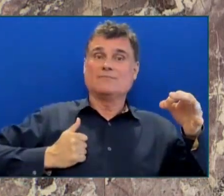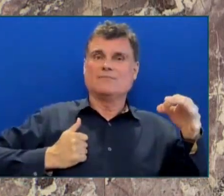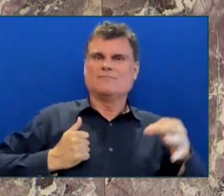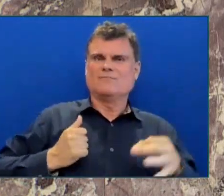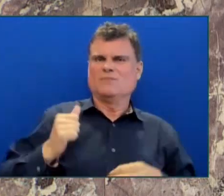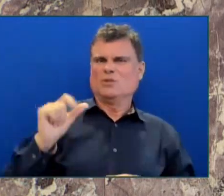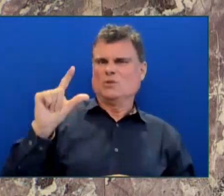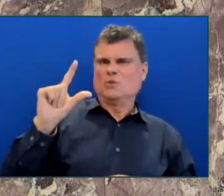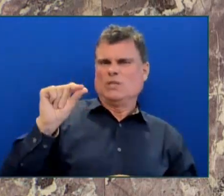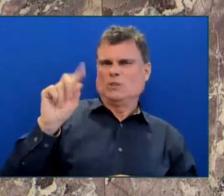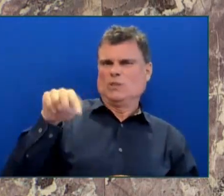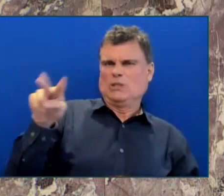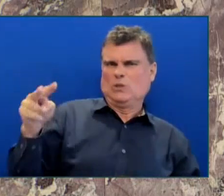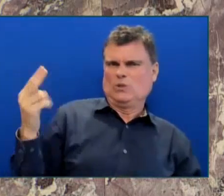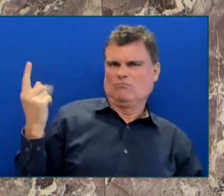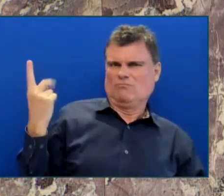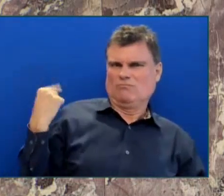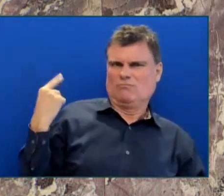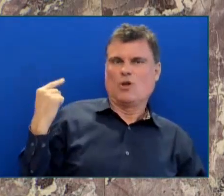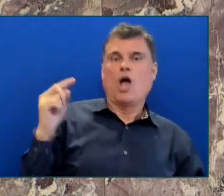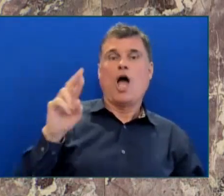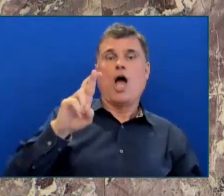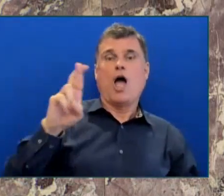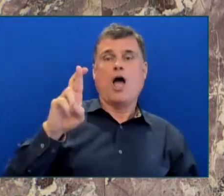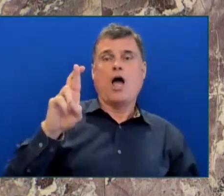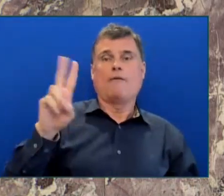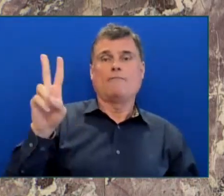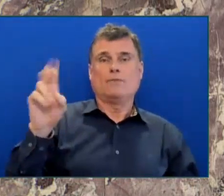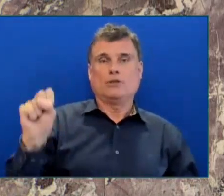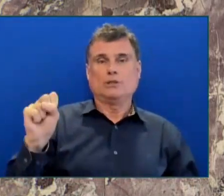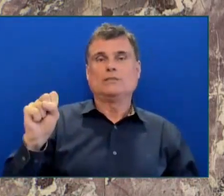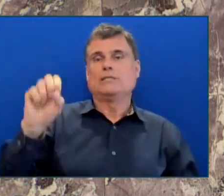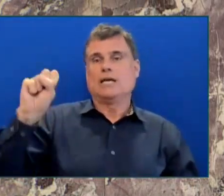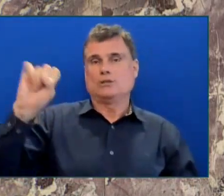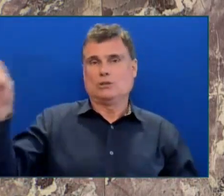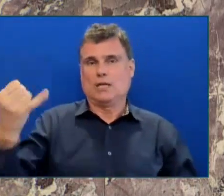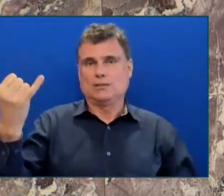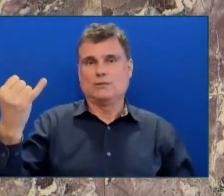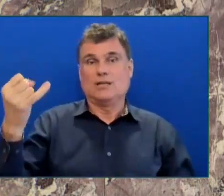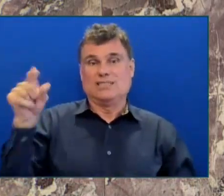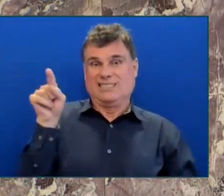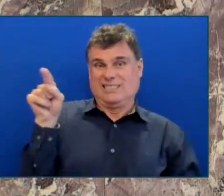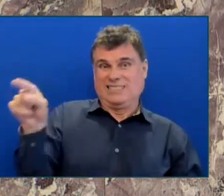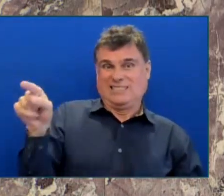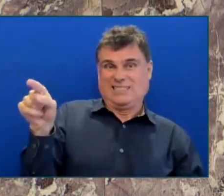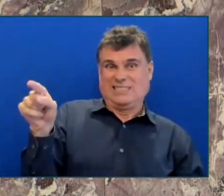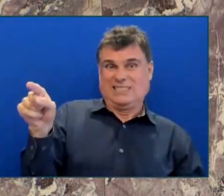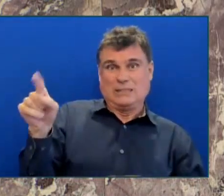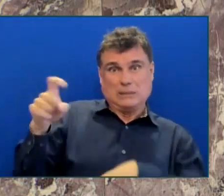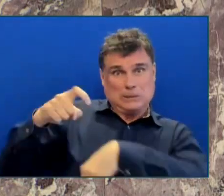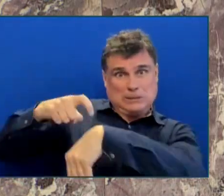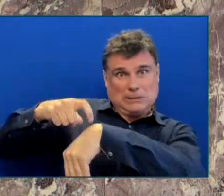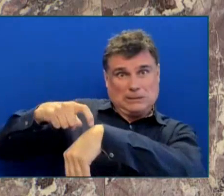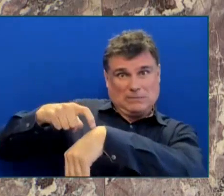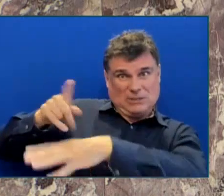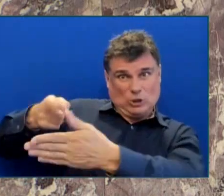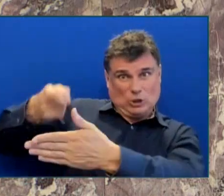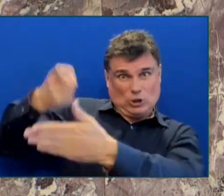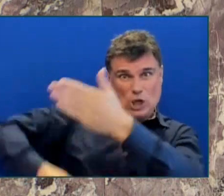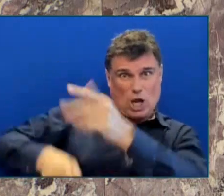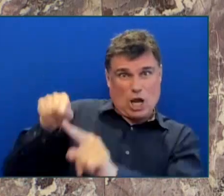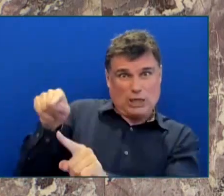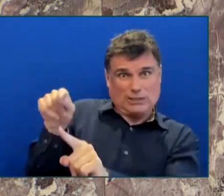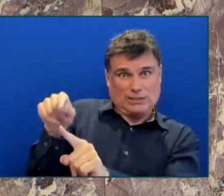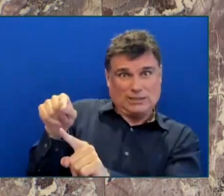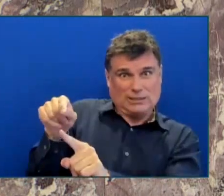procedures crafted that take only their interests into account. The decision goes on to say that, crucially, fairness is